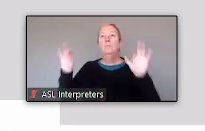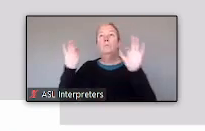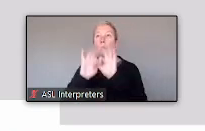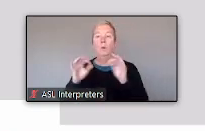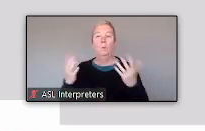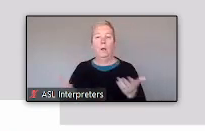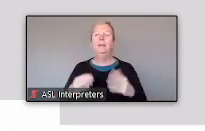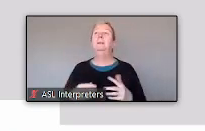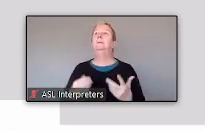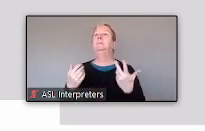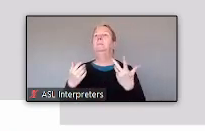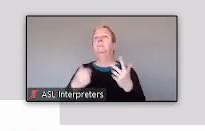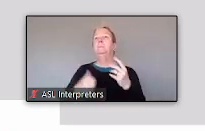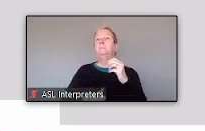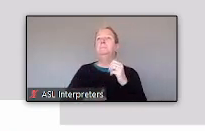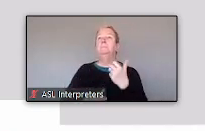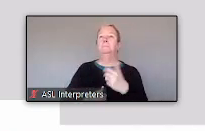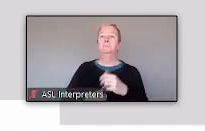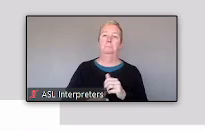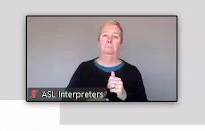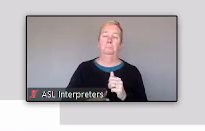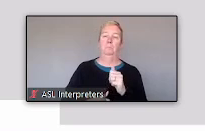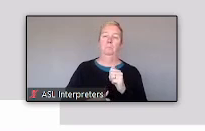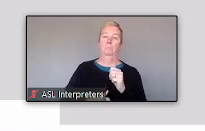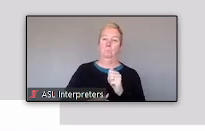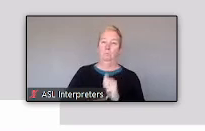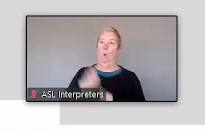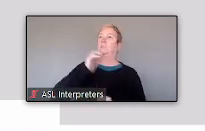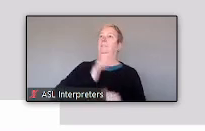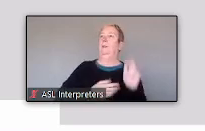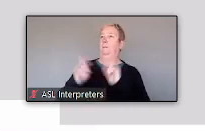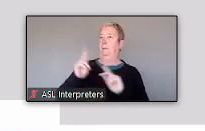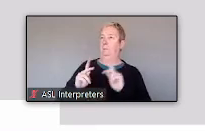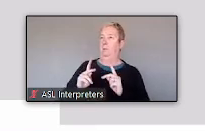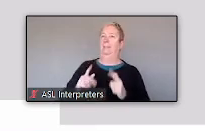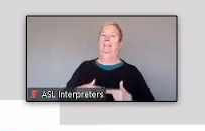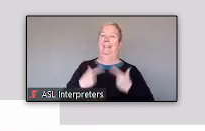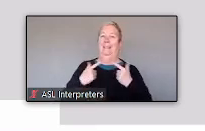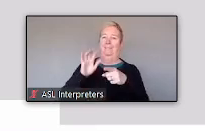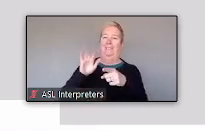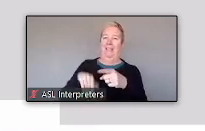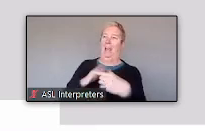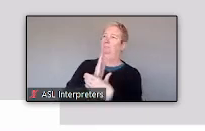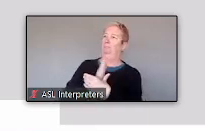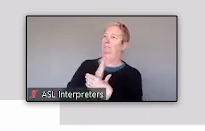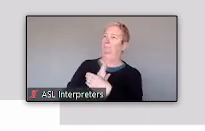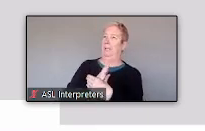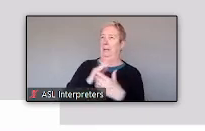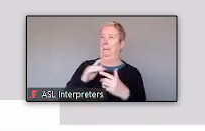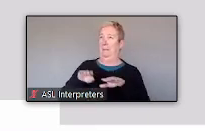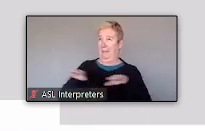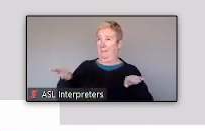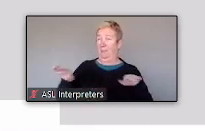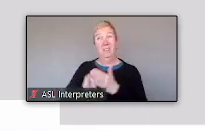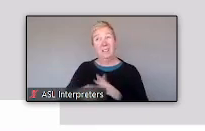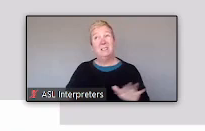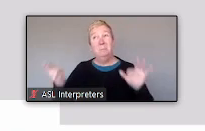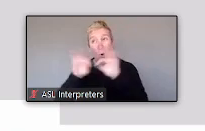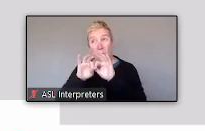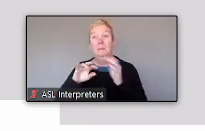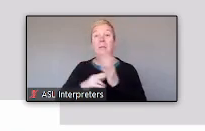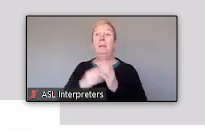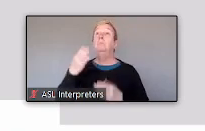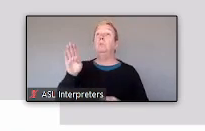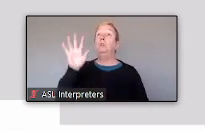proportion of our population is actually residing in counties that are sitting at that medium level. So this is important to